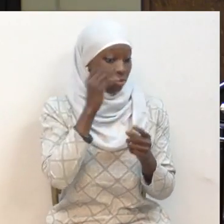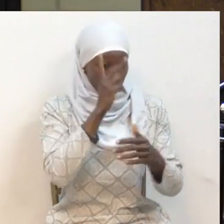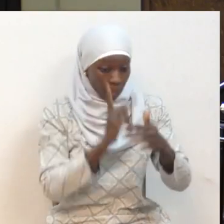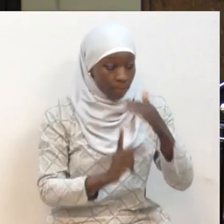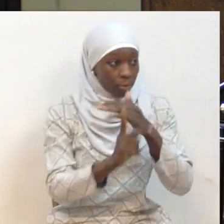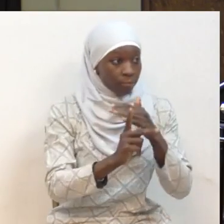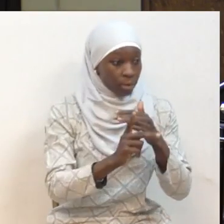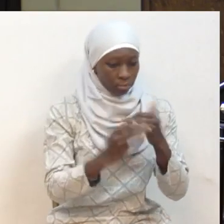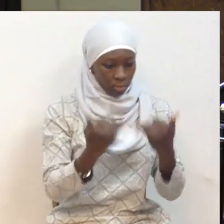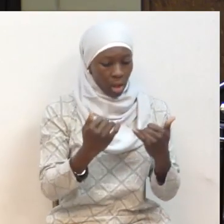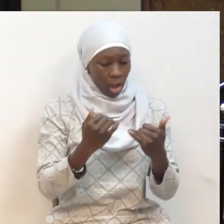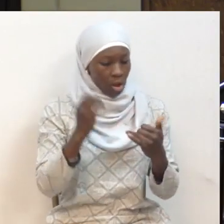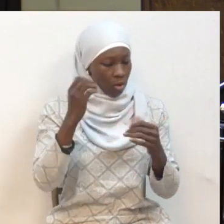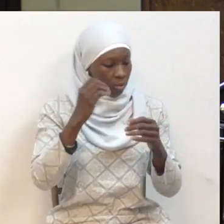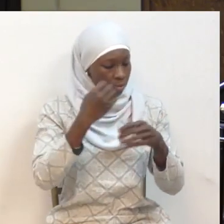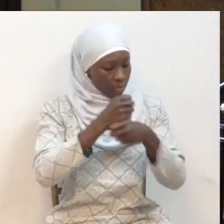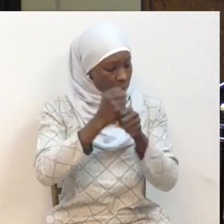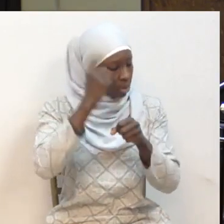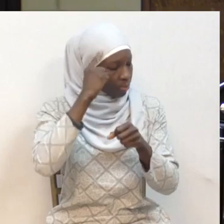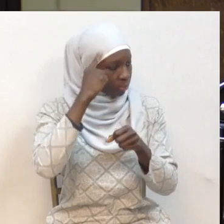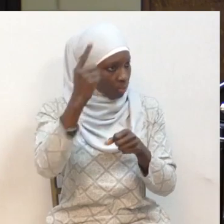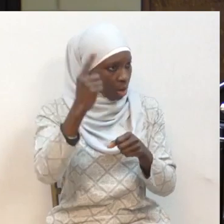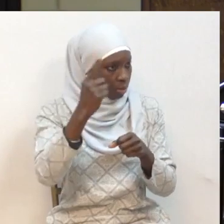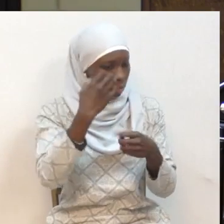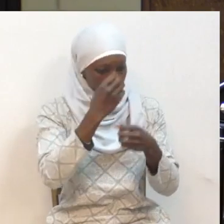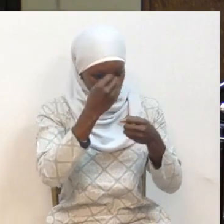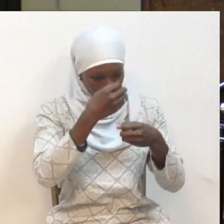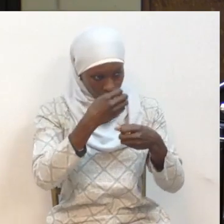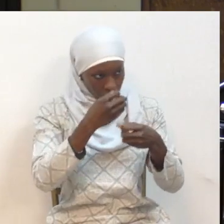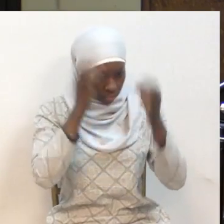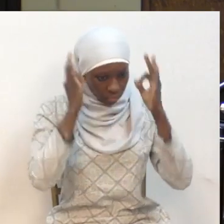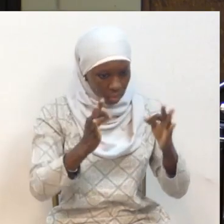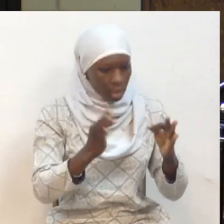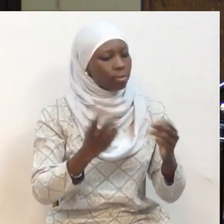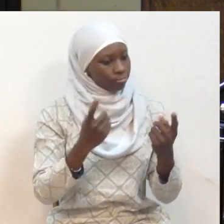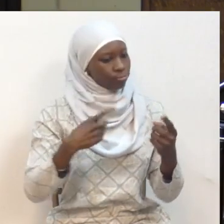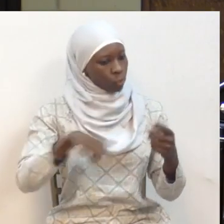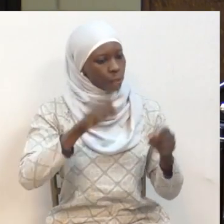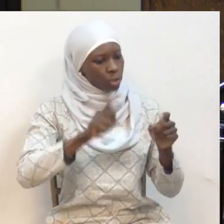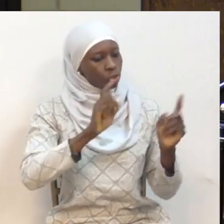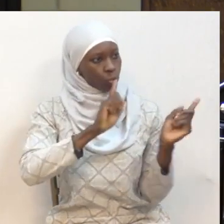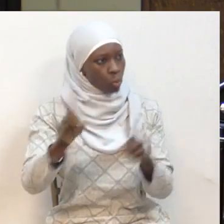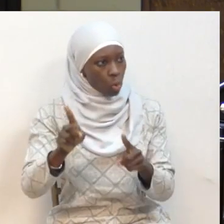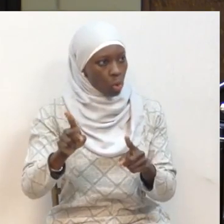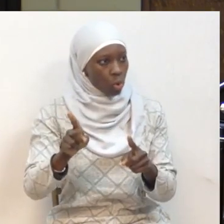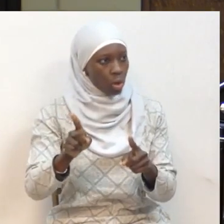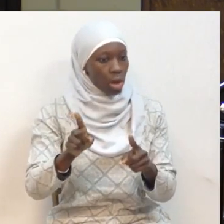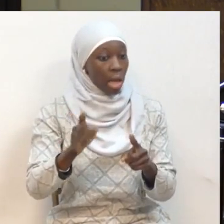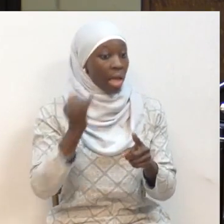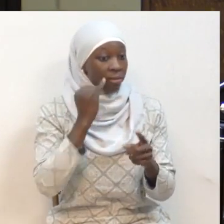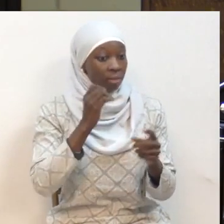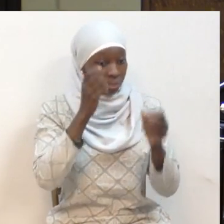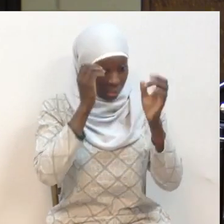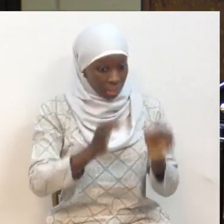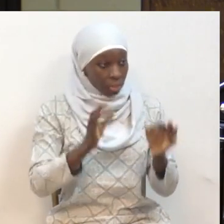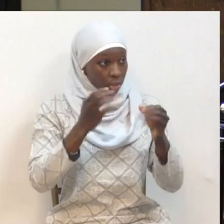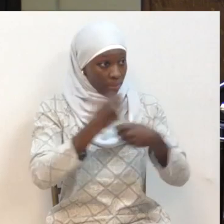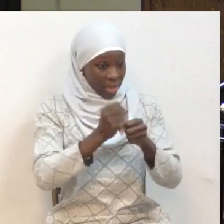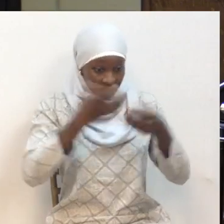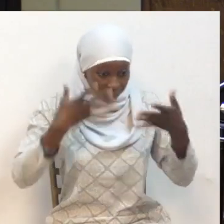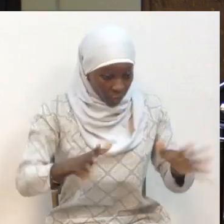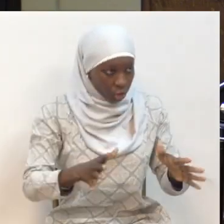retreat. So they went. And we all know, I believe, the story after that.